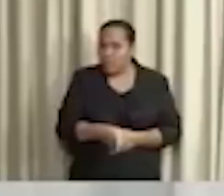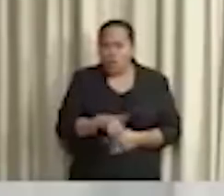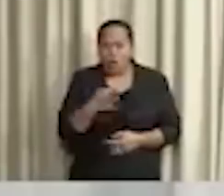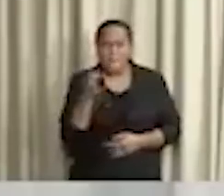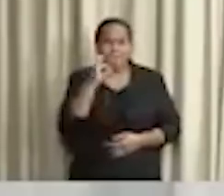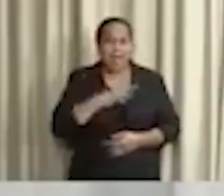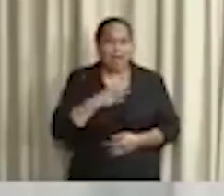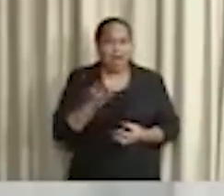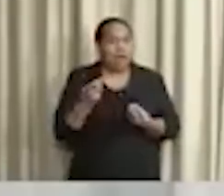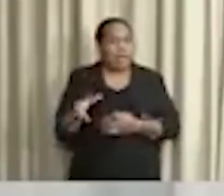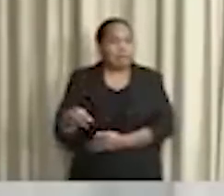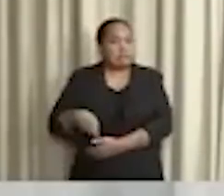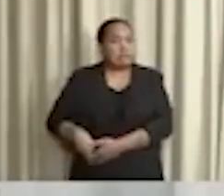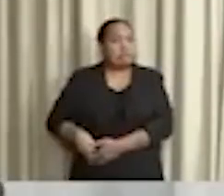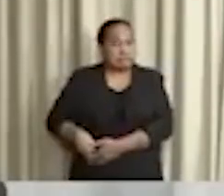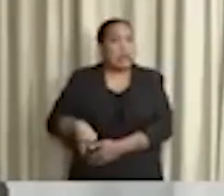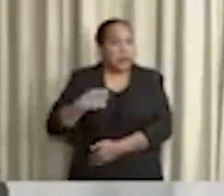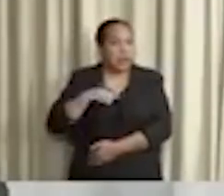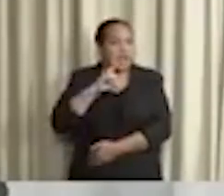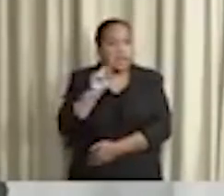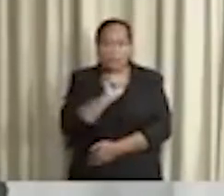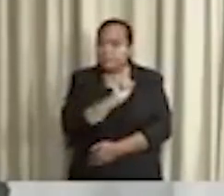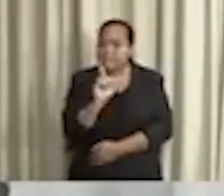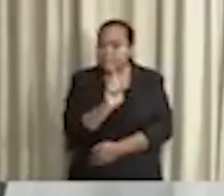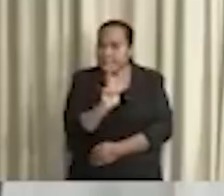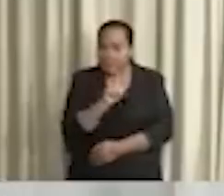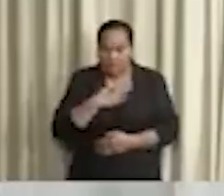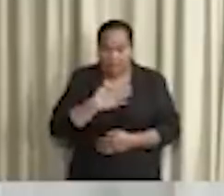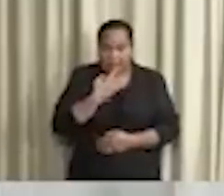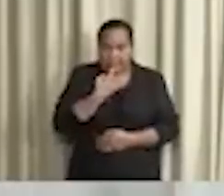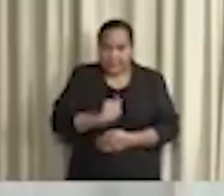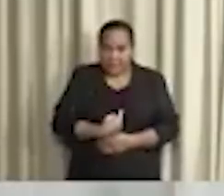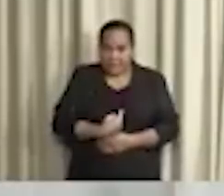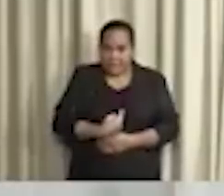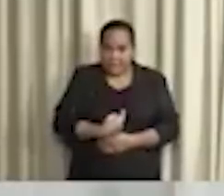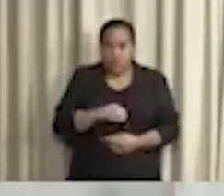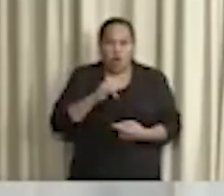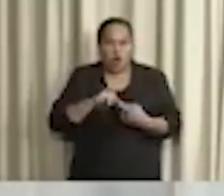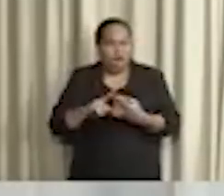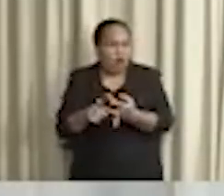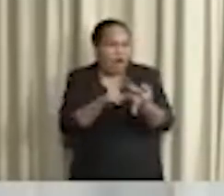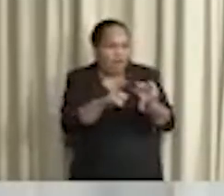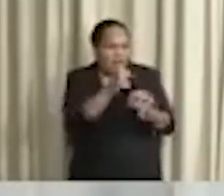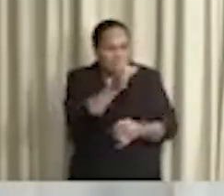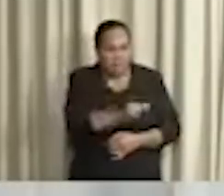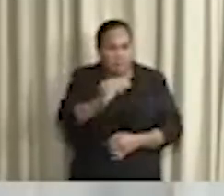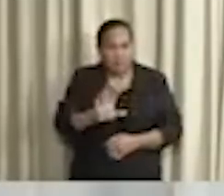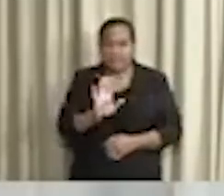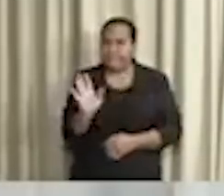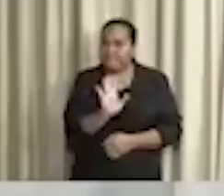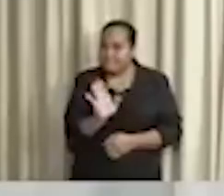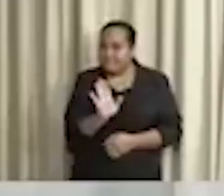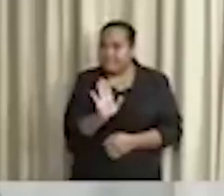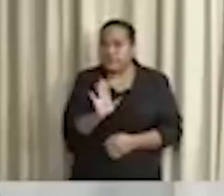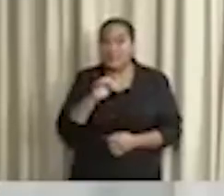benefits, or favor, either for themselves or for another person in